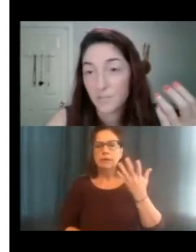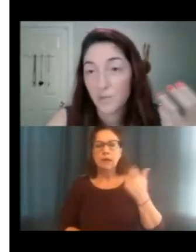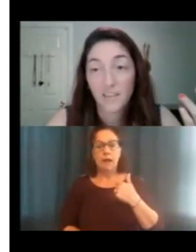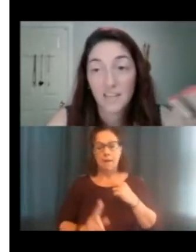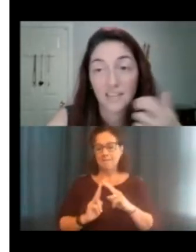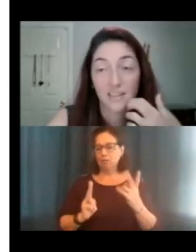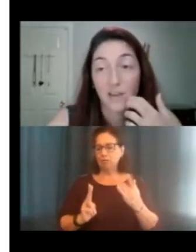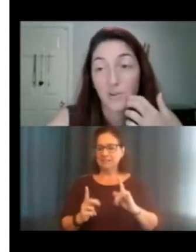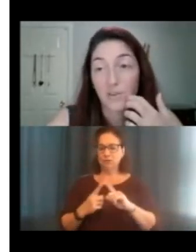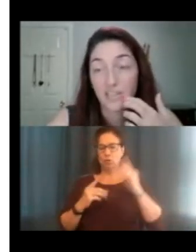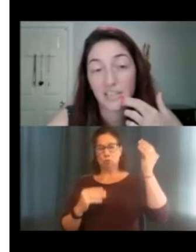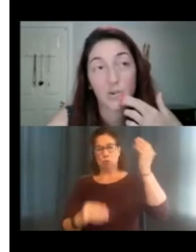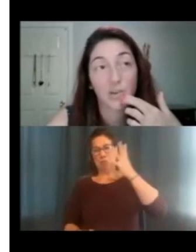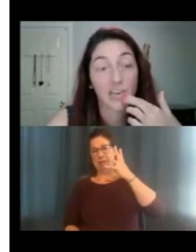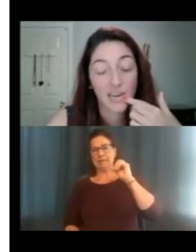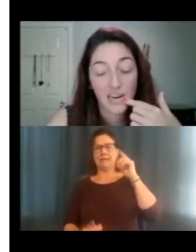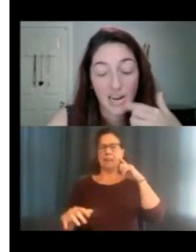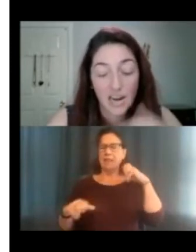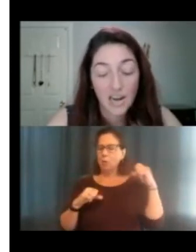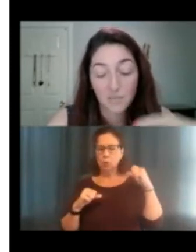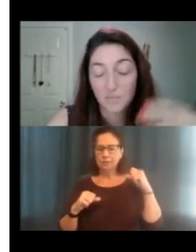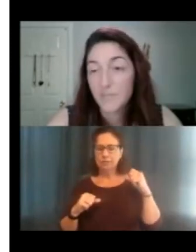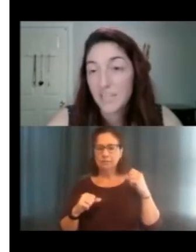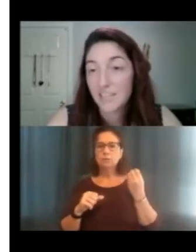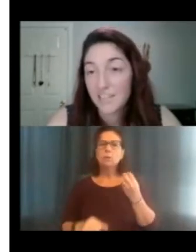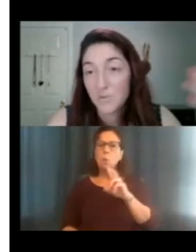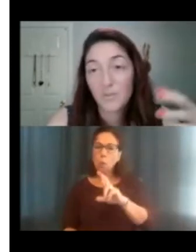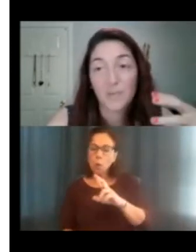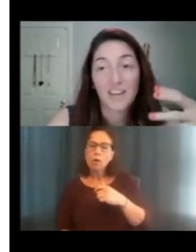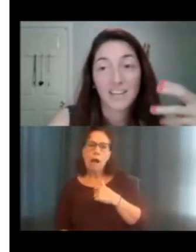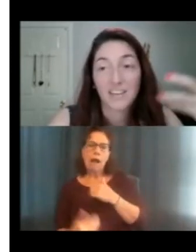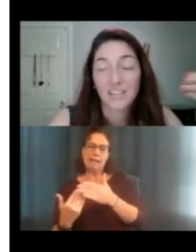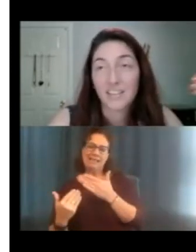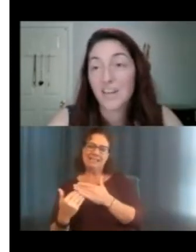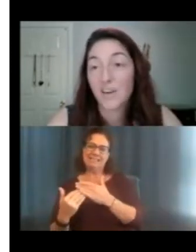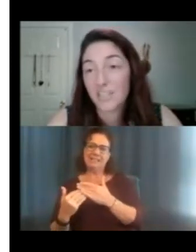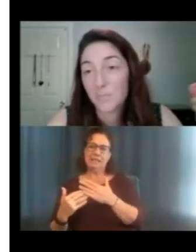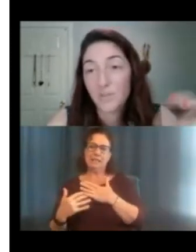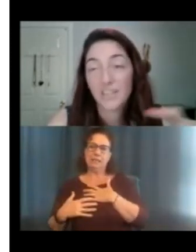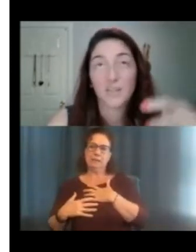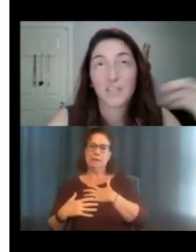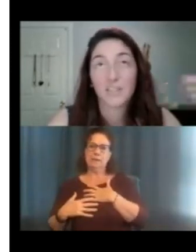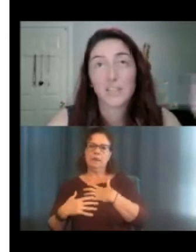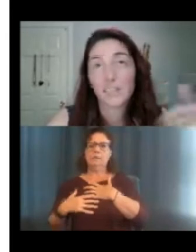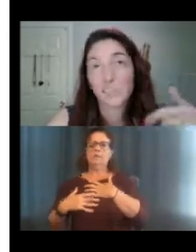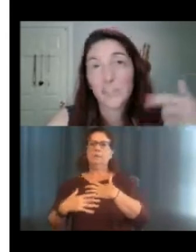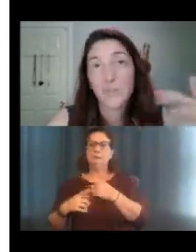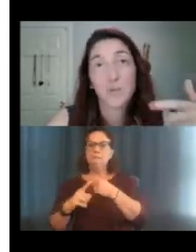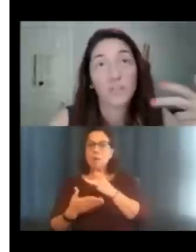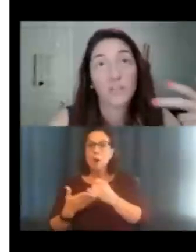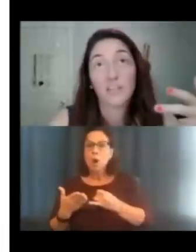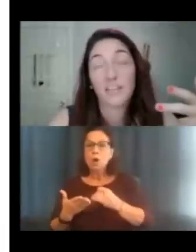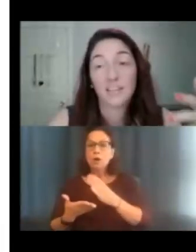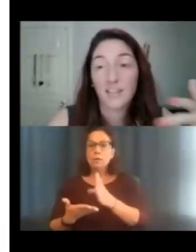sensitive to bright lights and loud noises, or I'm easily moved by the arts and music. So it's